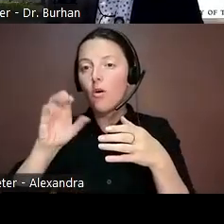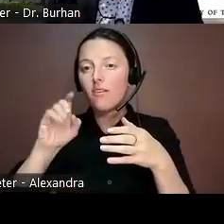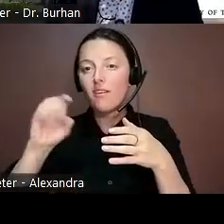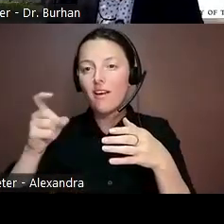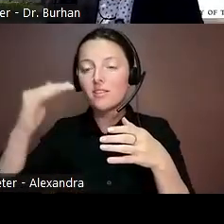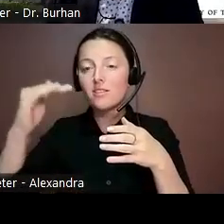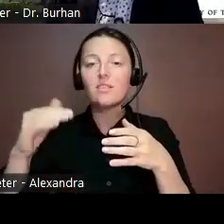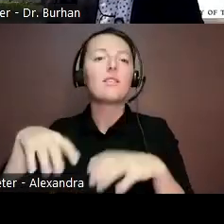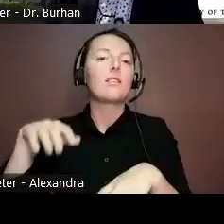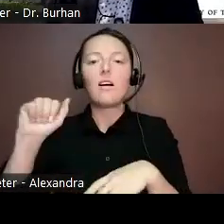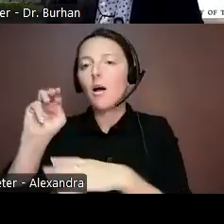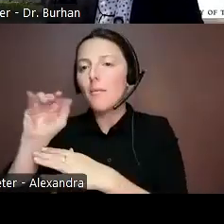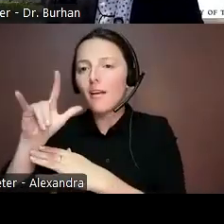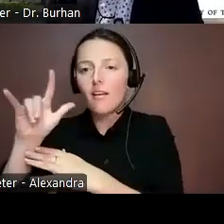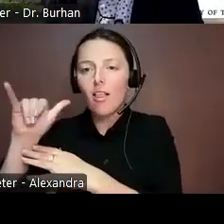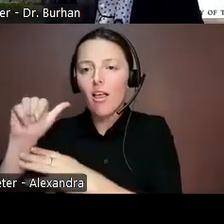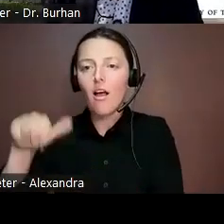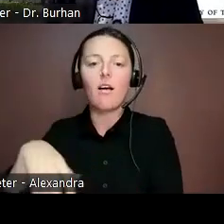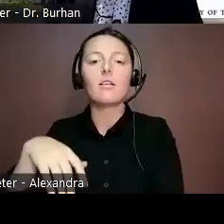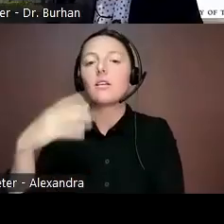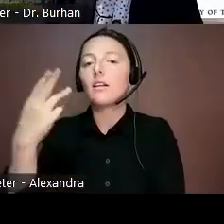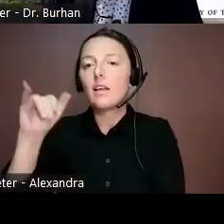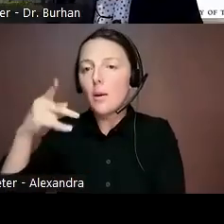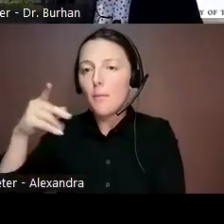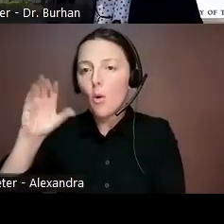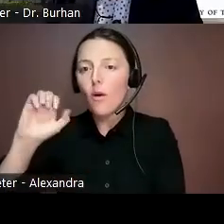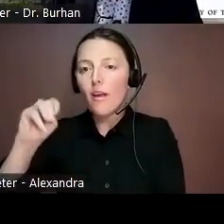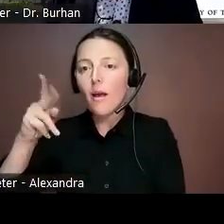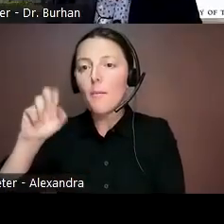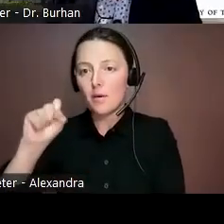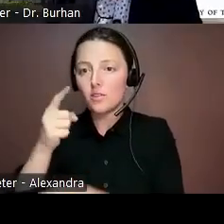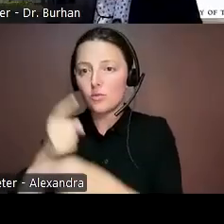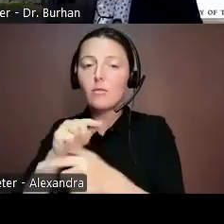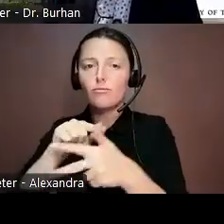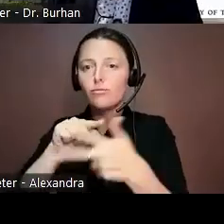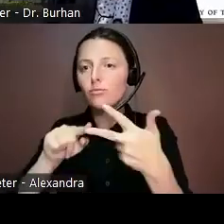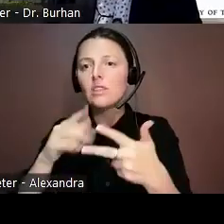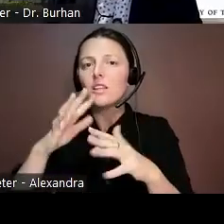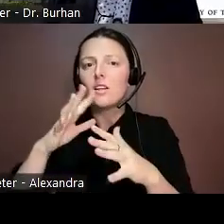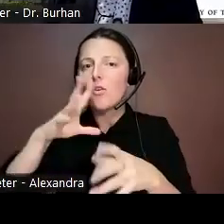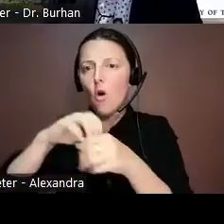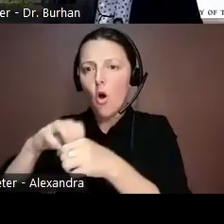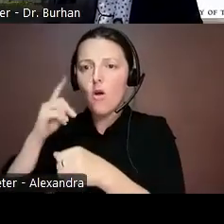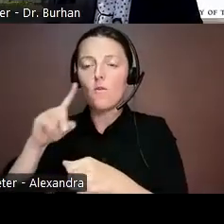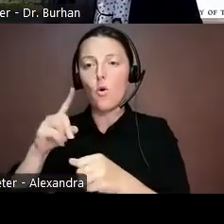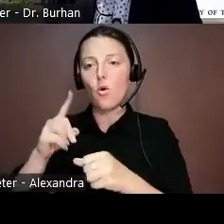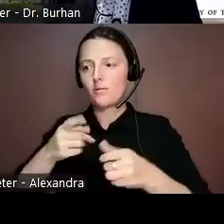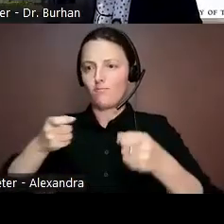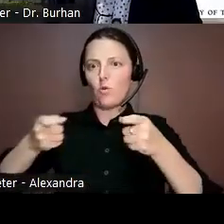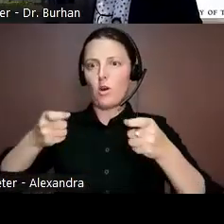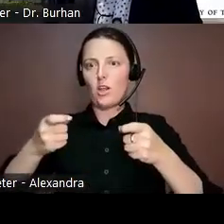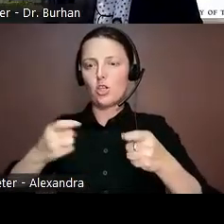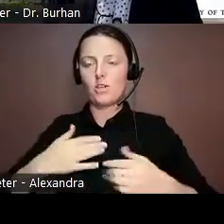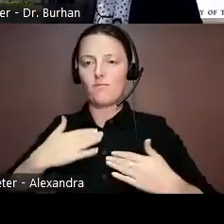and hippocampus, all these things are involved in the regulation of mood. So the question, obviously, like, is there